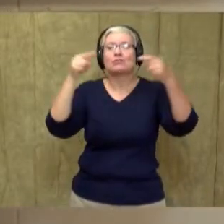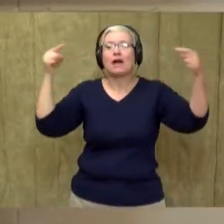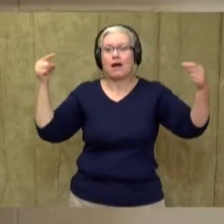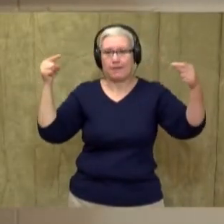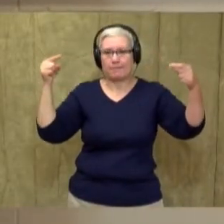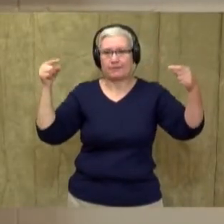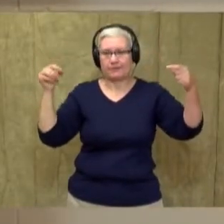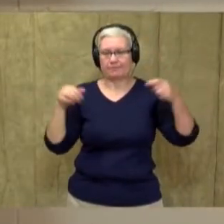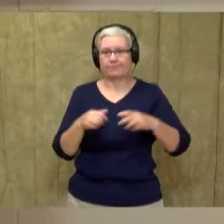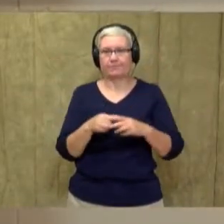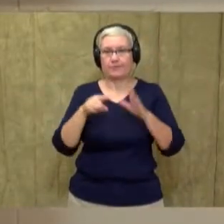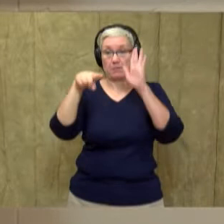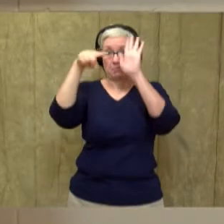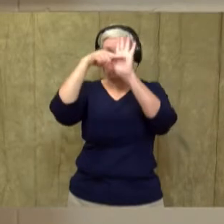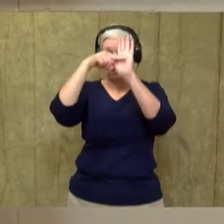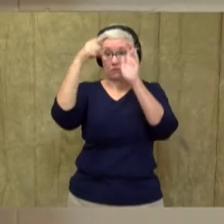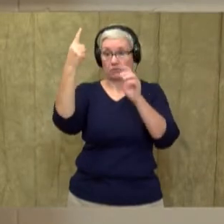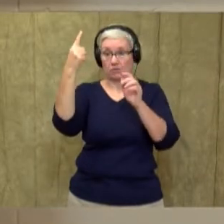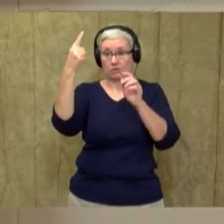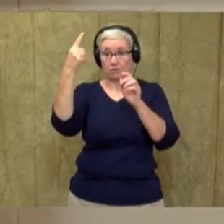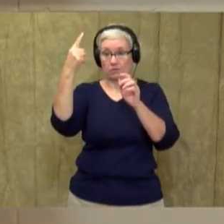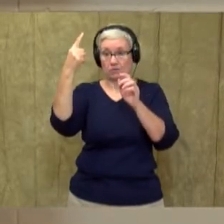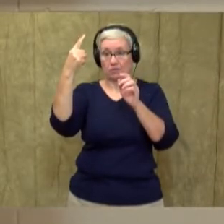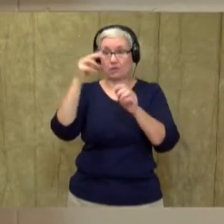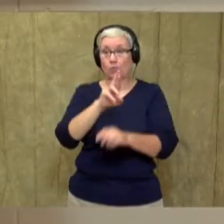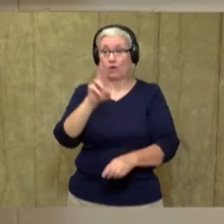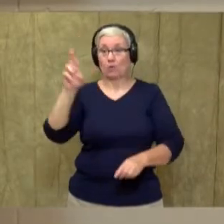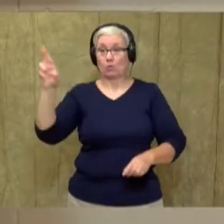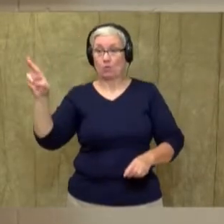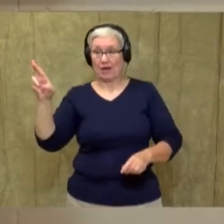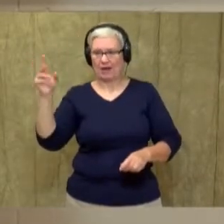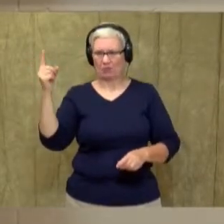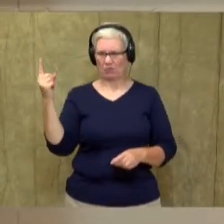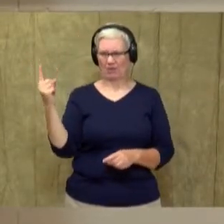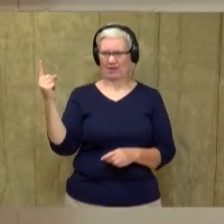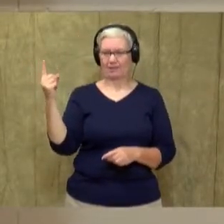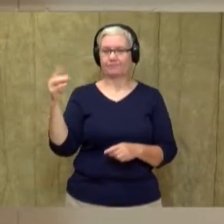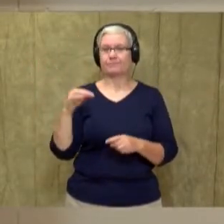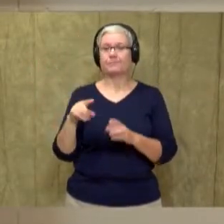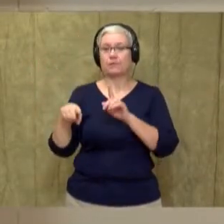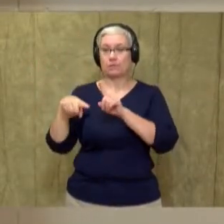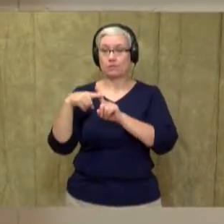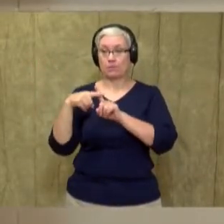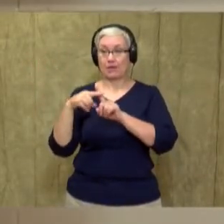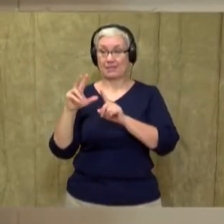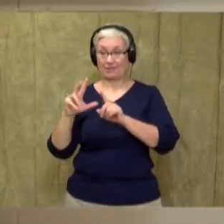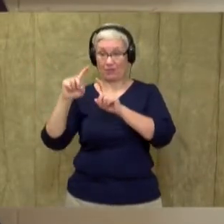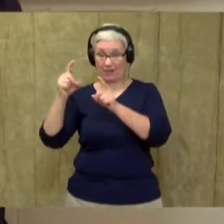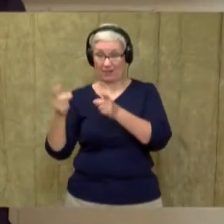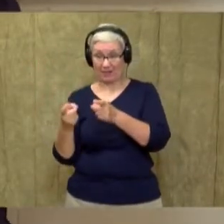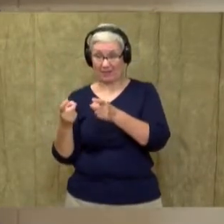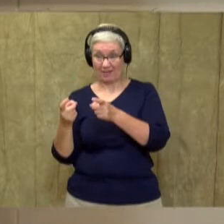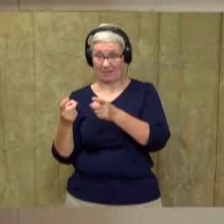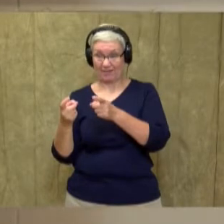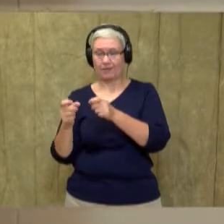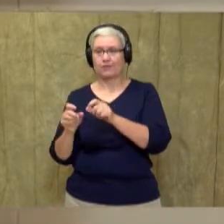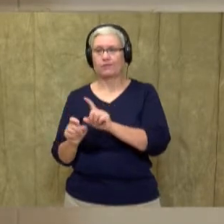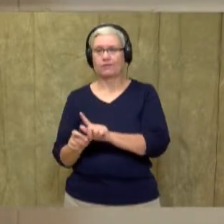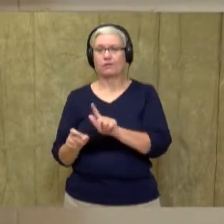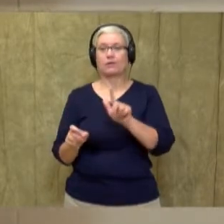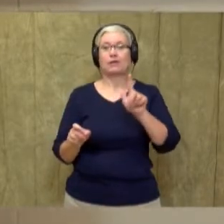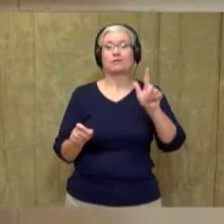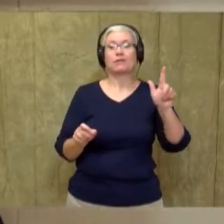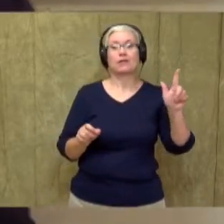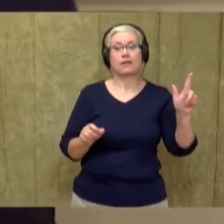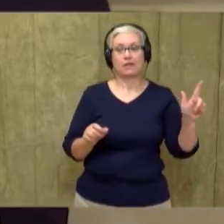This -1 has moved our graph to the right 1 unit, and the +3 in our parentheses has